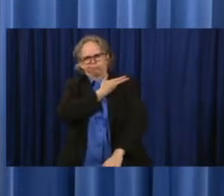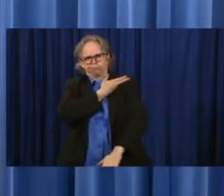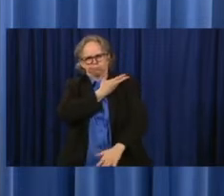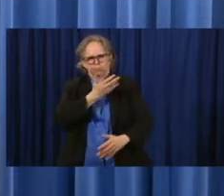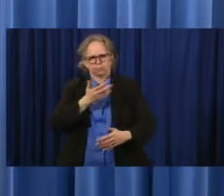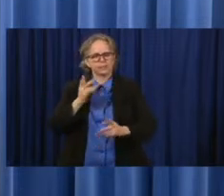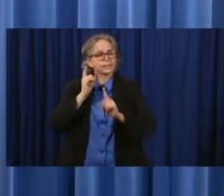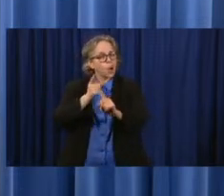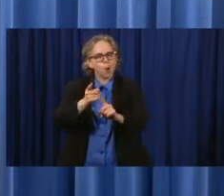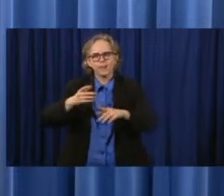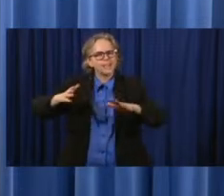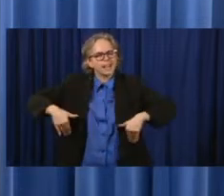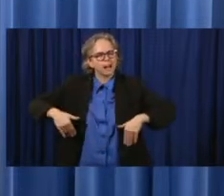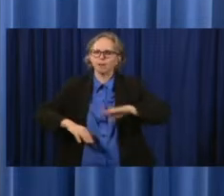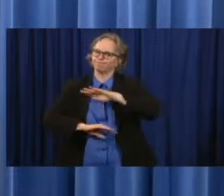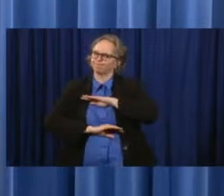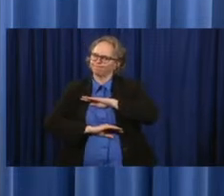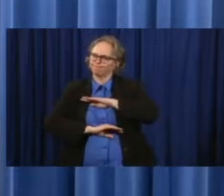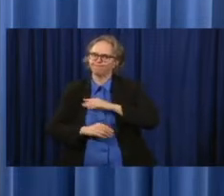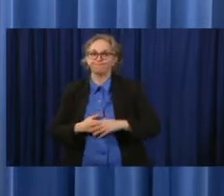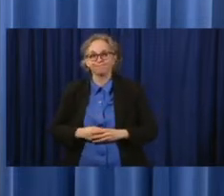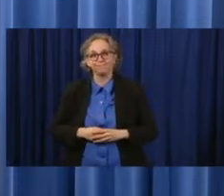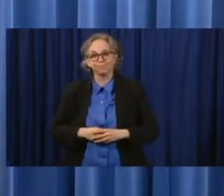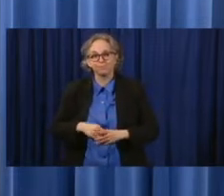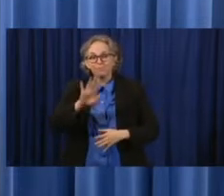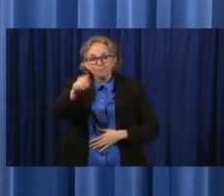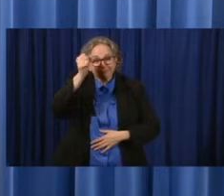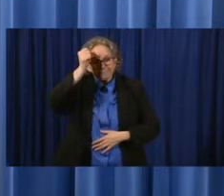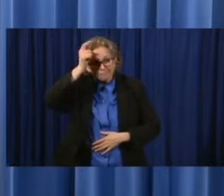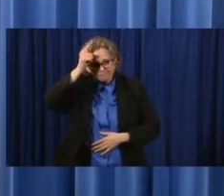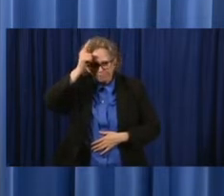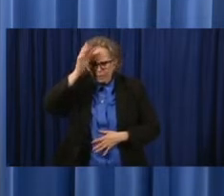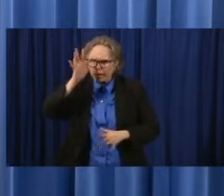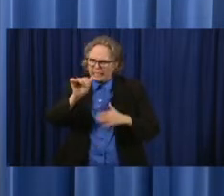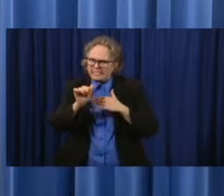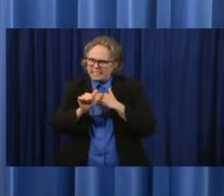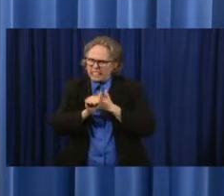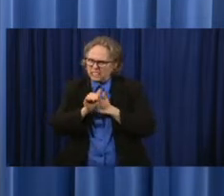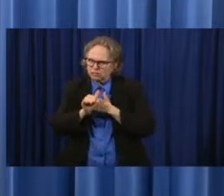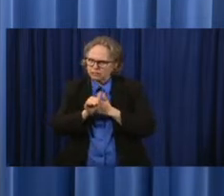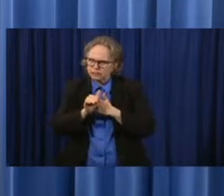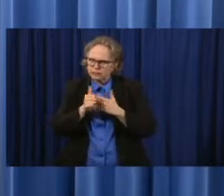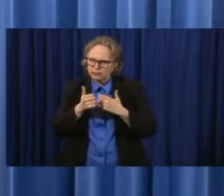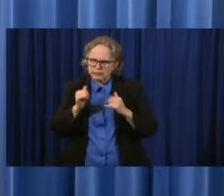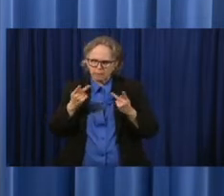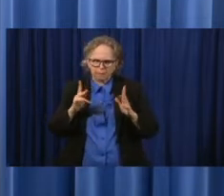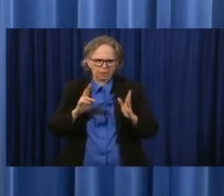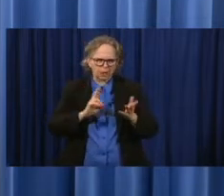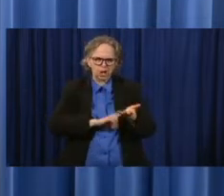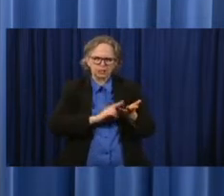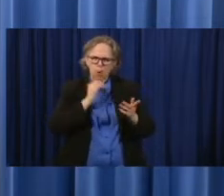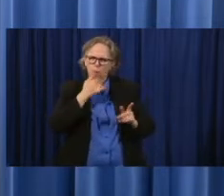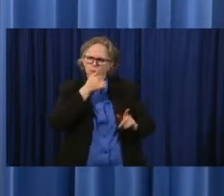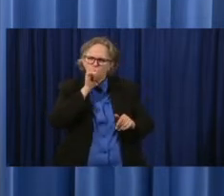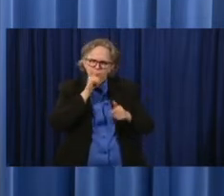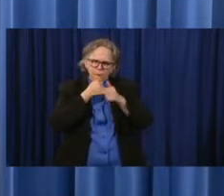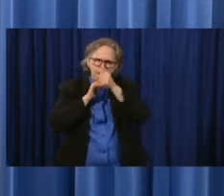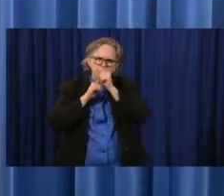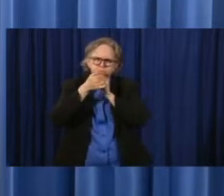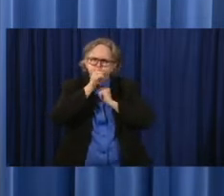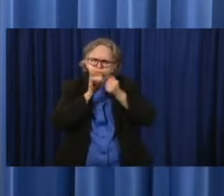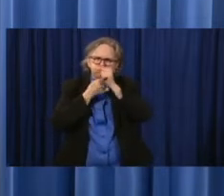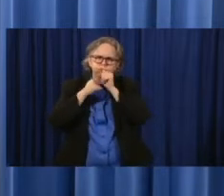And so we understand the danger. I understand the danger to people in nursing homes. I understand the danger to people in any